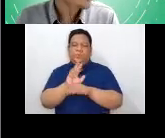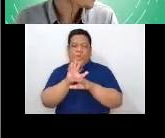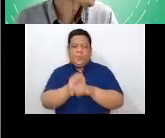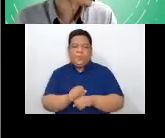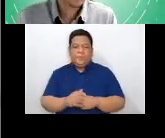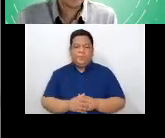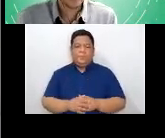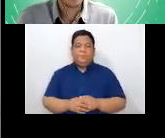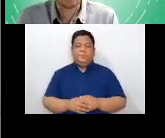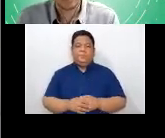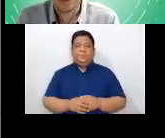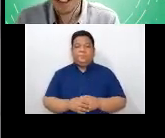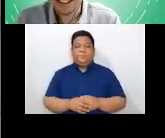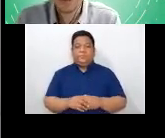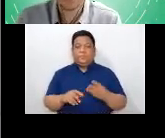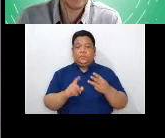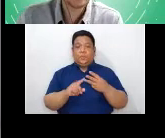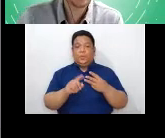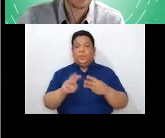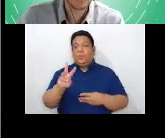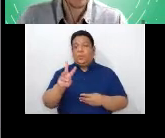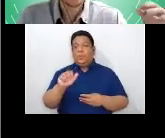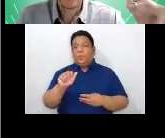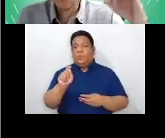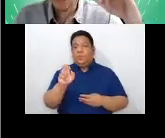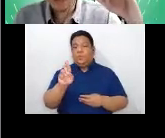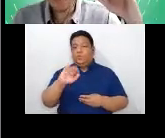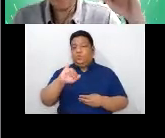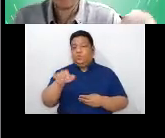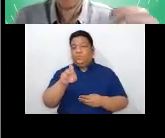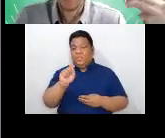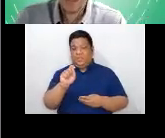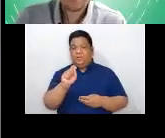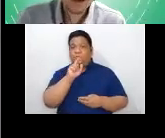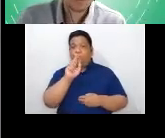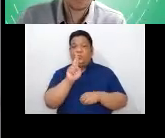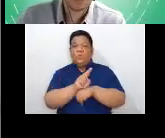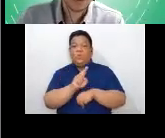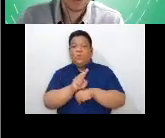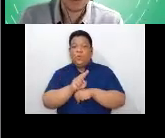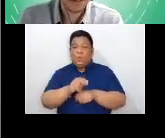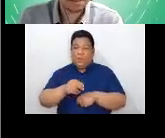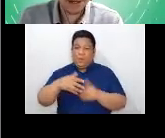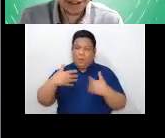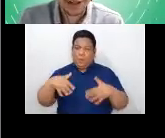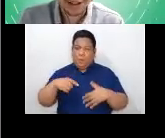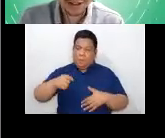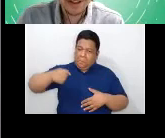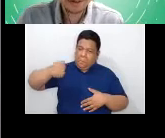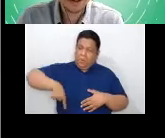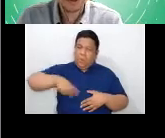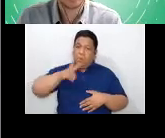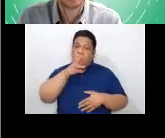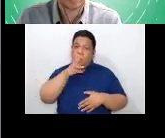One of the things you can also look at is water jet cutting. So this one's kind of funny because it actually uses high-powered water that's been pressurized